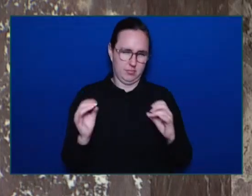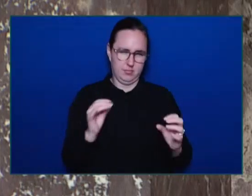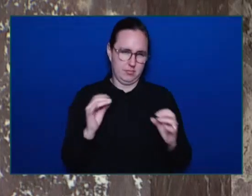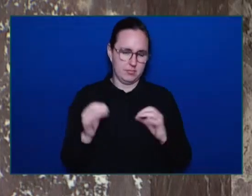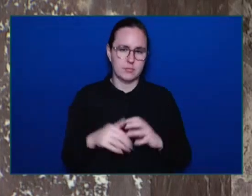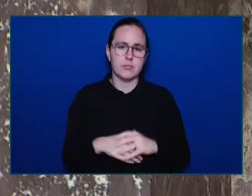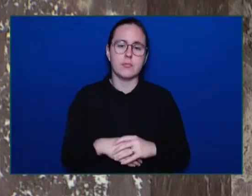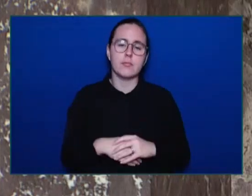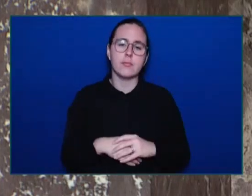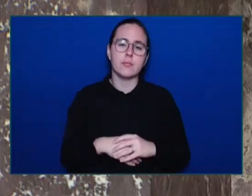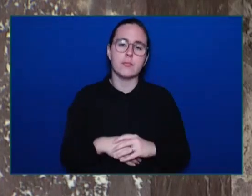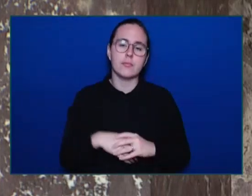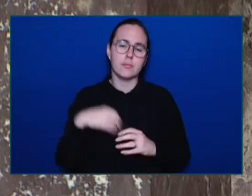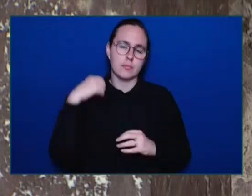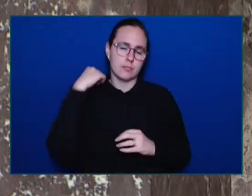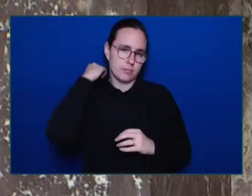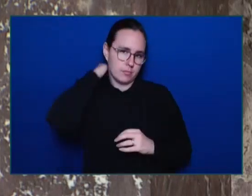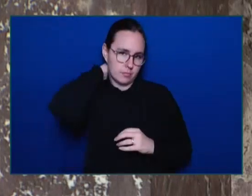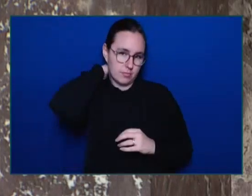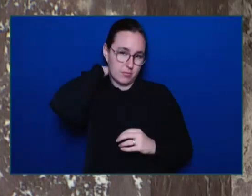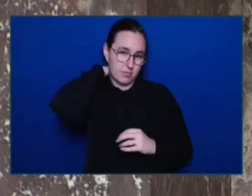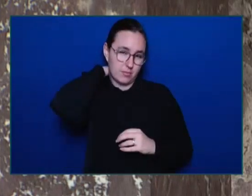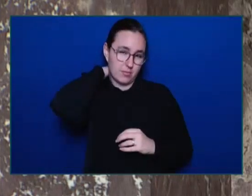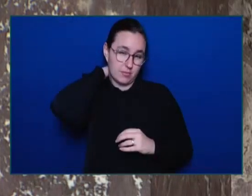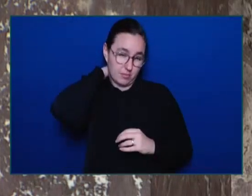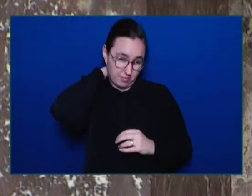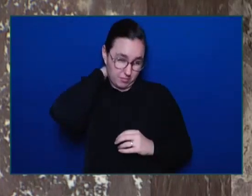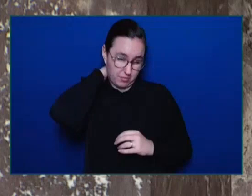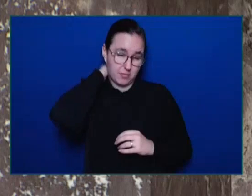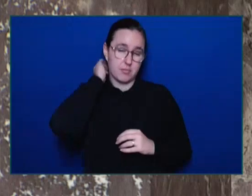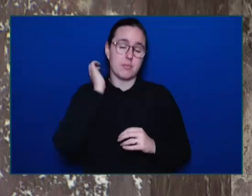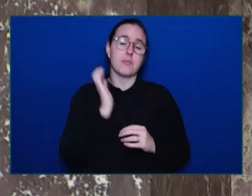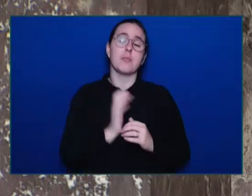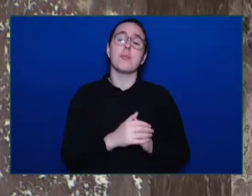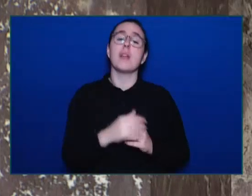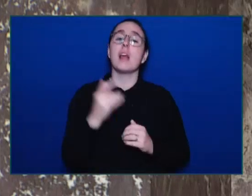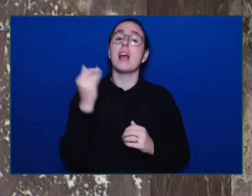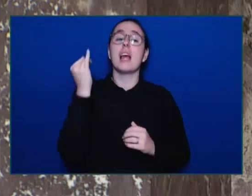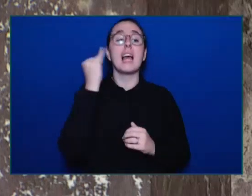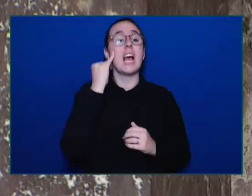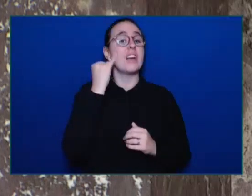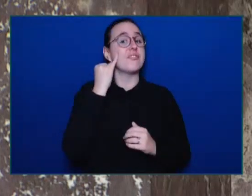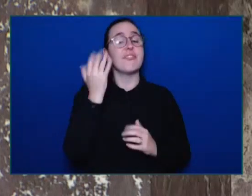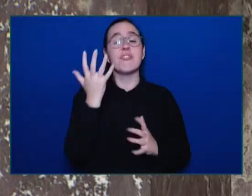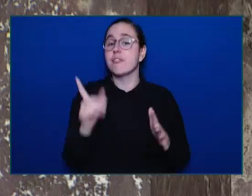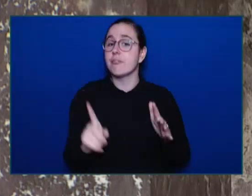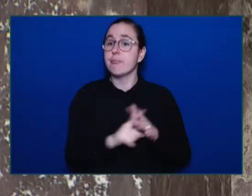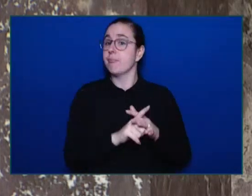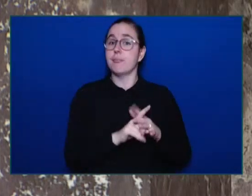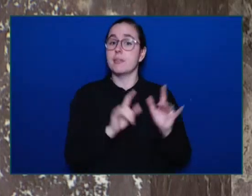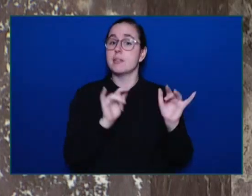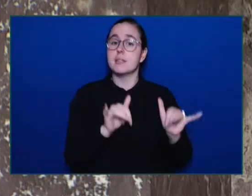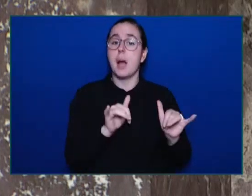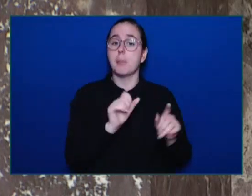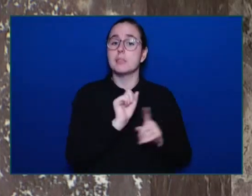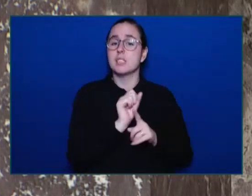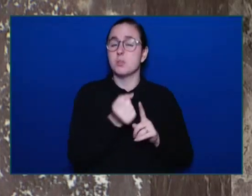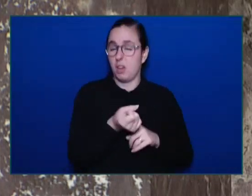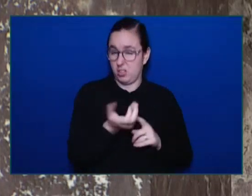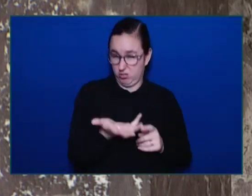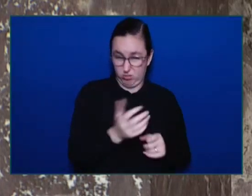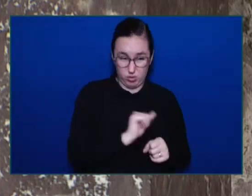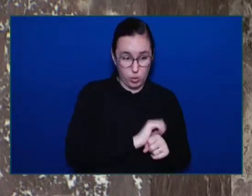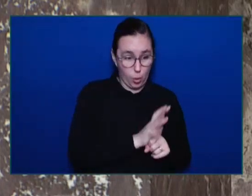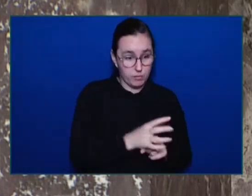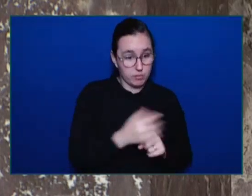folks that we're talking about are some of the most vulnerable people. And so, you know, the member from Saanich asked me a question